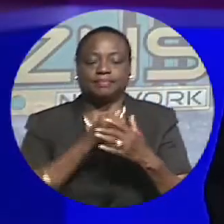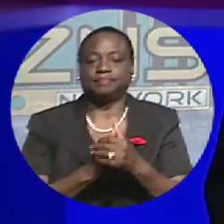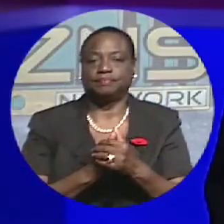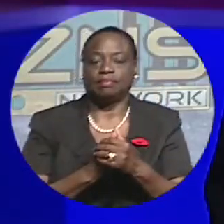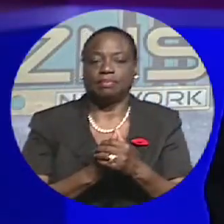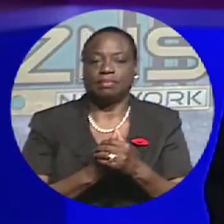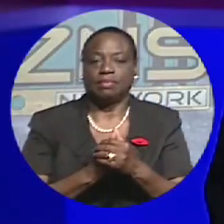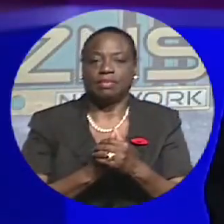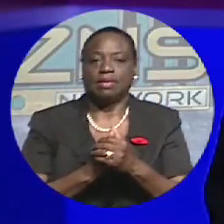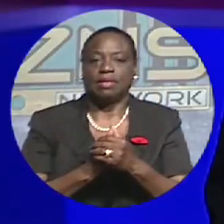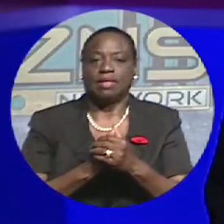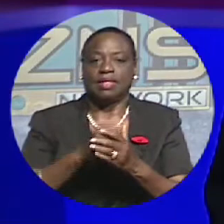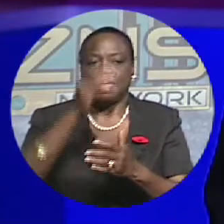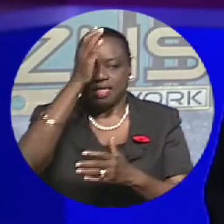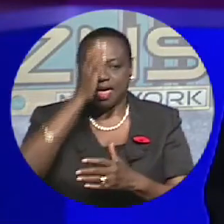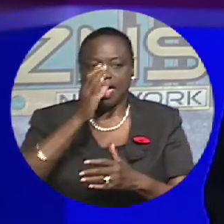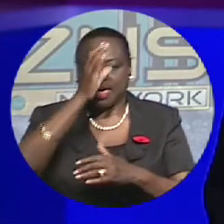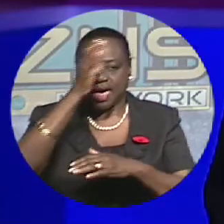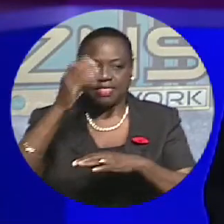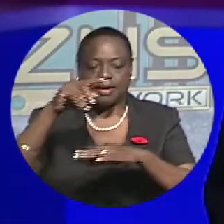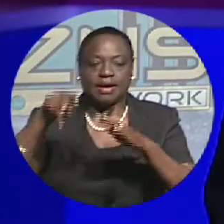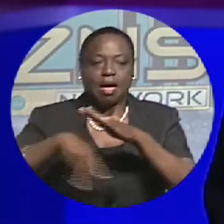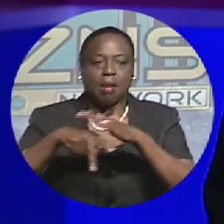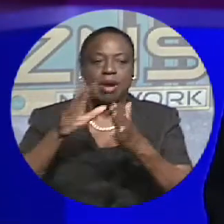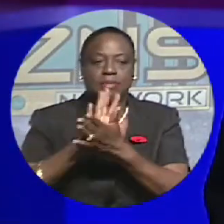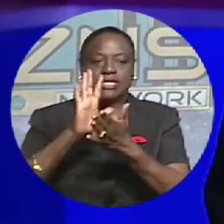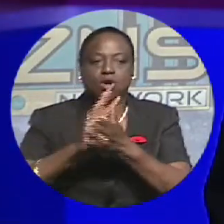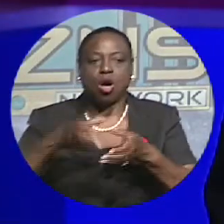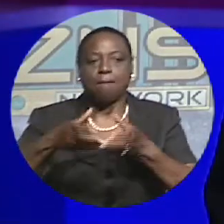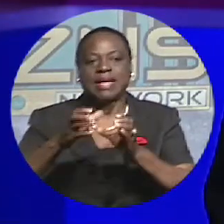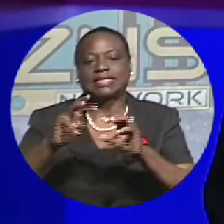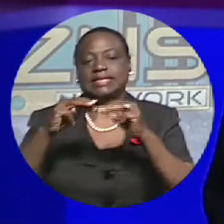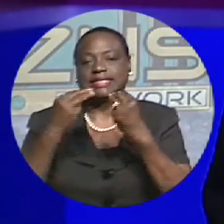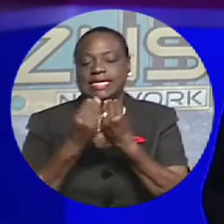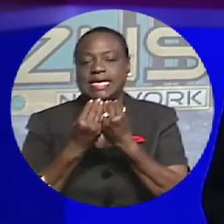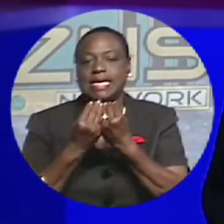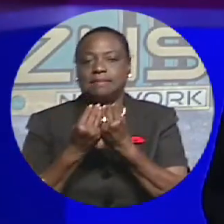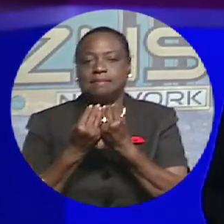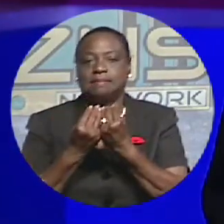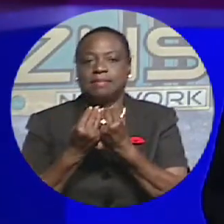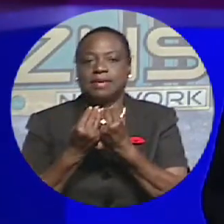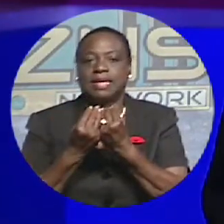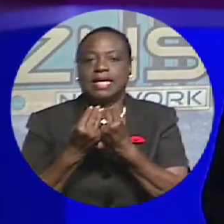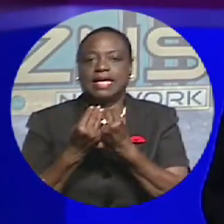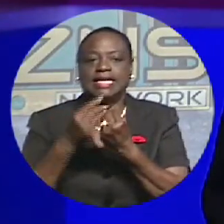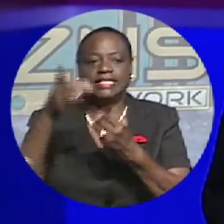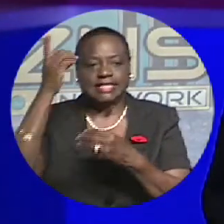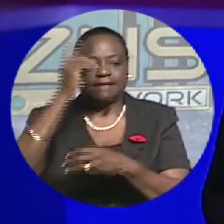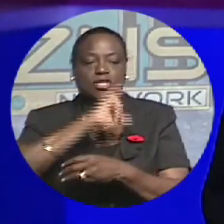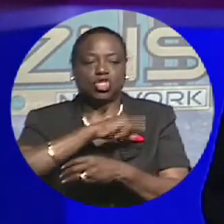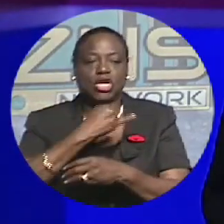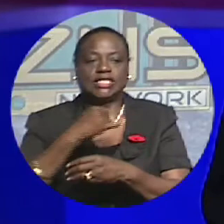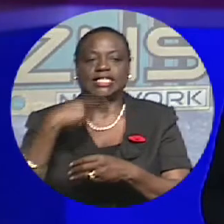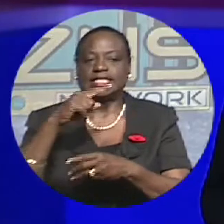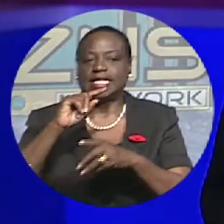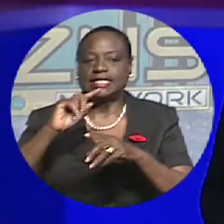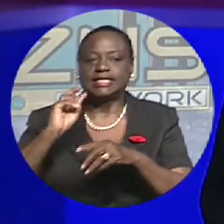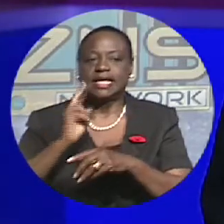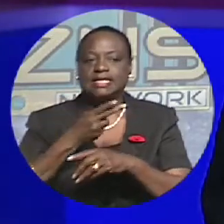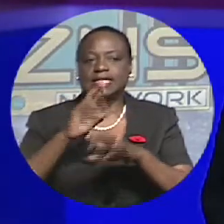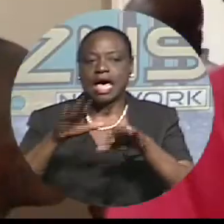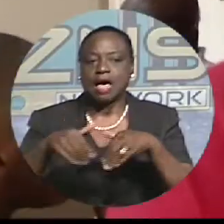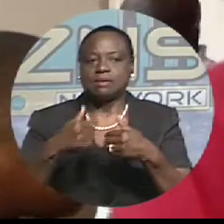primary school basketball season is hitting its midway point, and St. Cecilia's coach Devon Johnson tells us how it's been going so